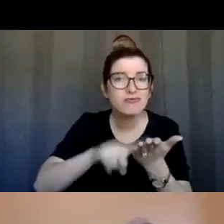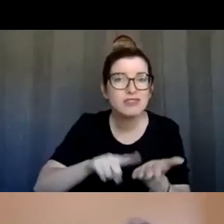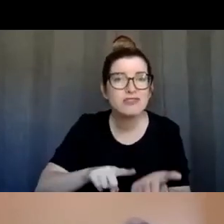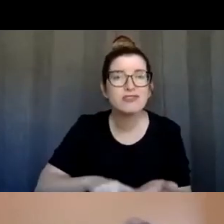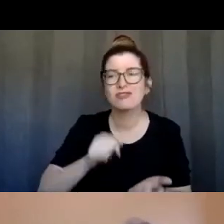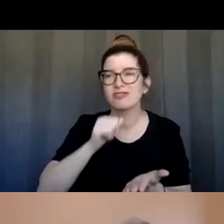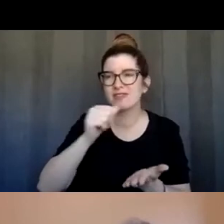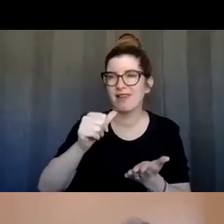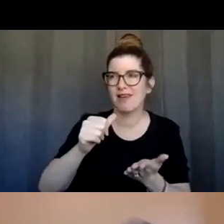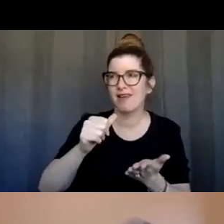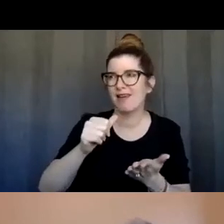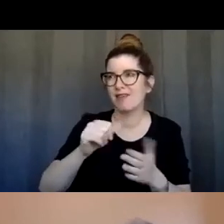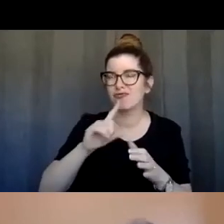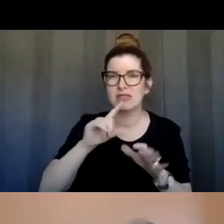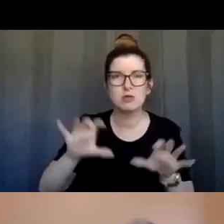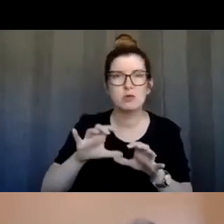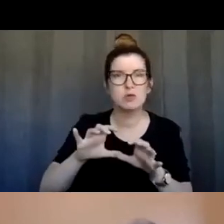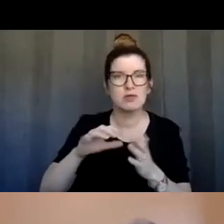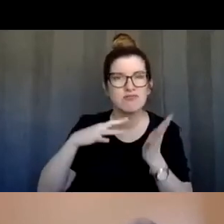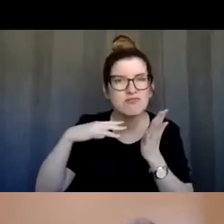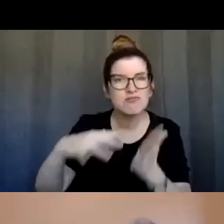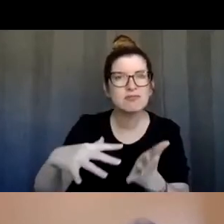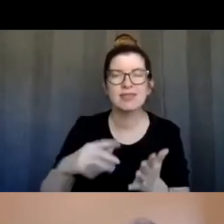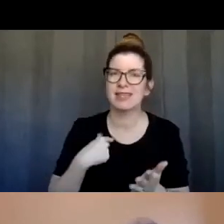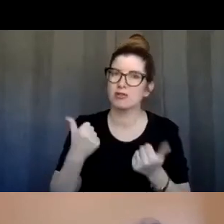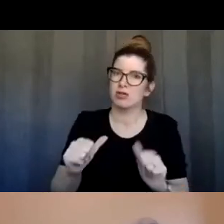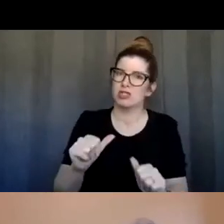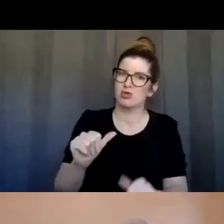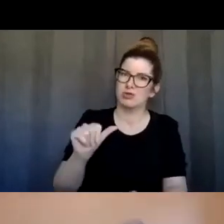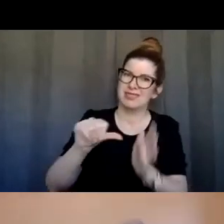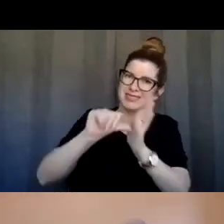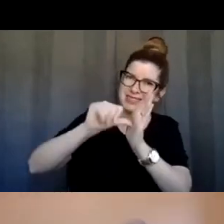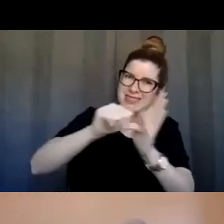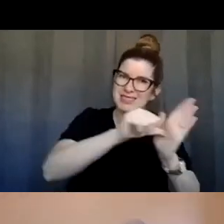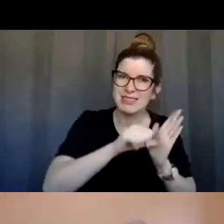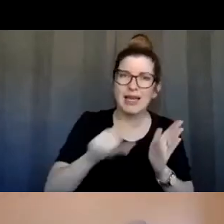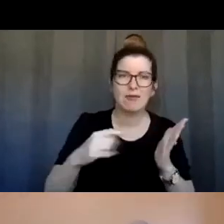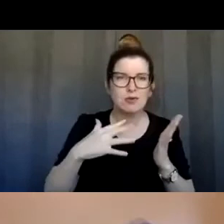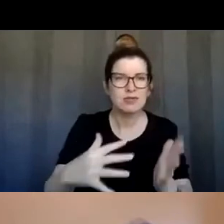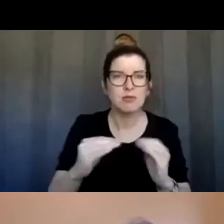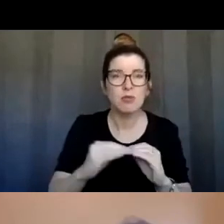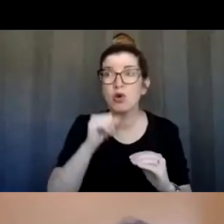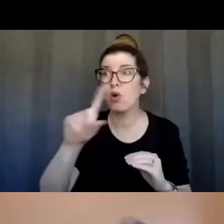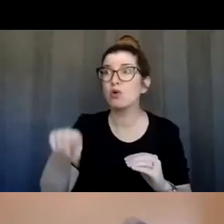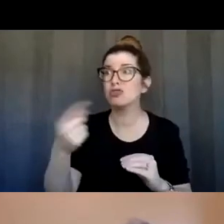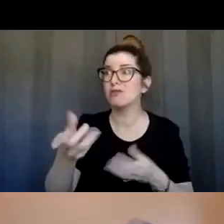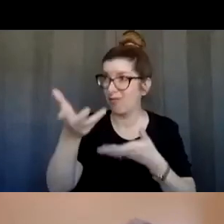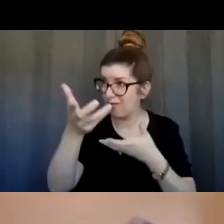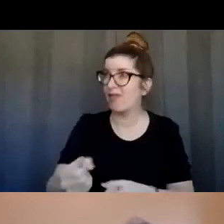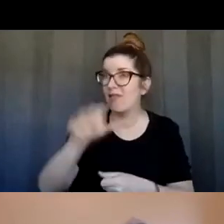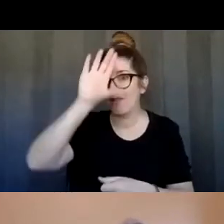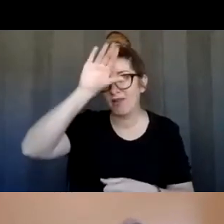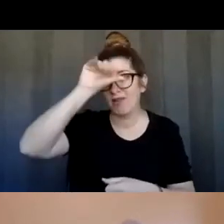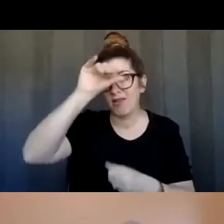what I try to preach today, you know. You just got to study more. Don't go by what everybody say. At